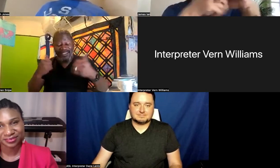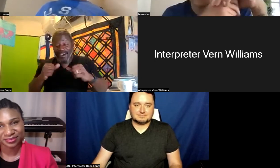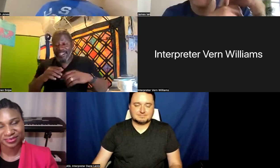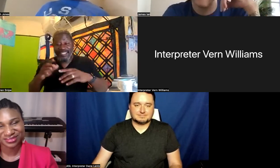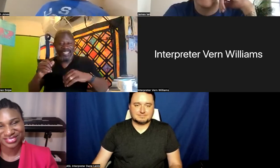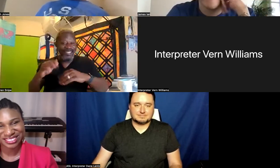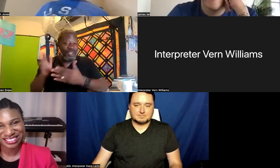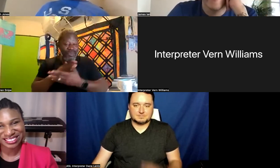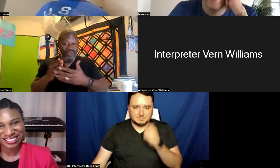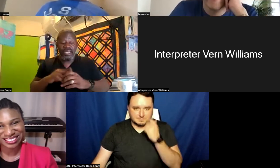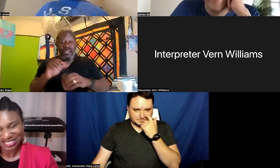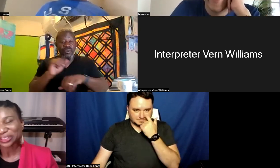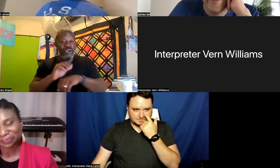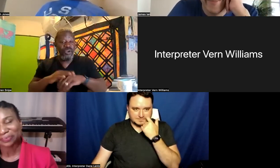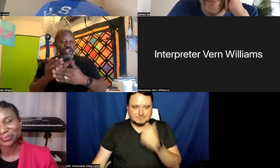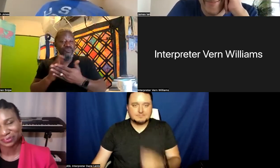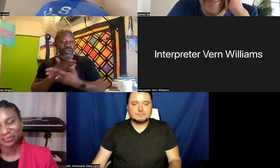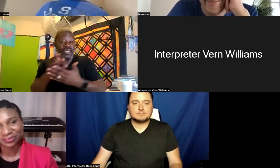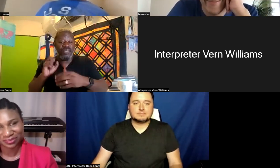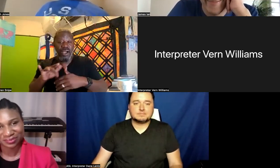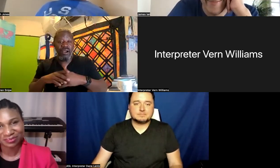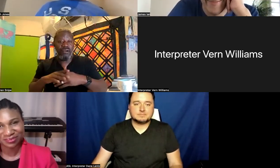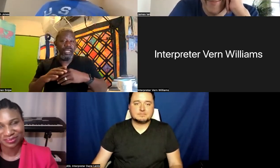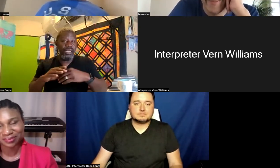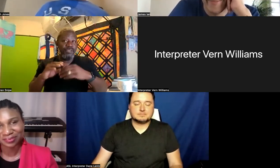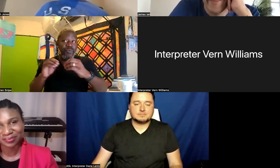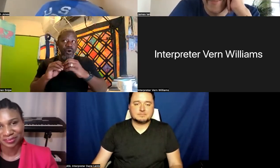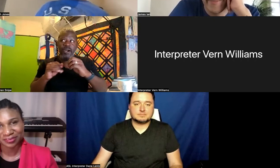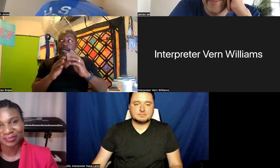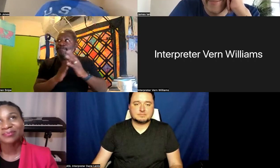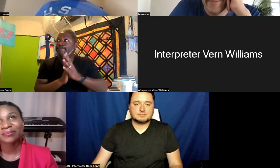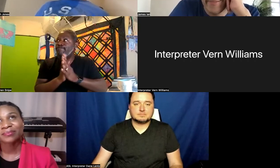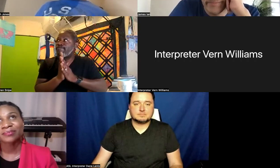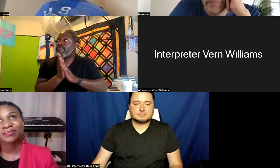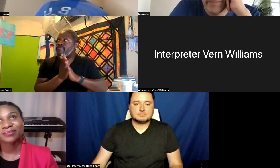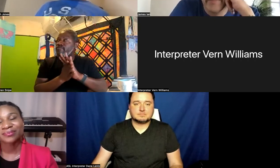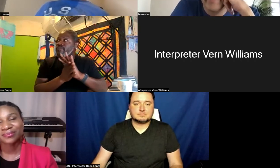just auditioning, doing the music, and then I'm working on new music as well. It's more